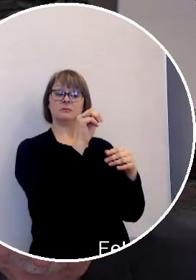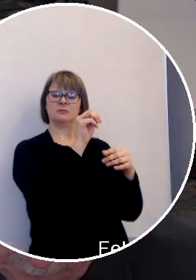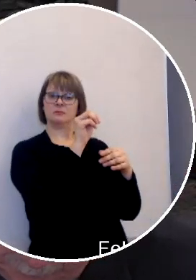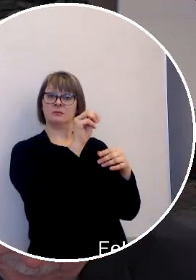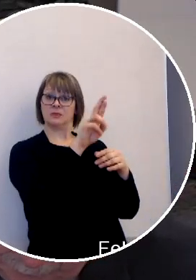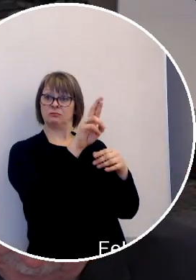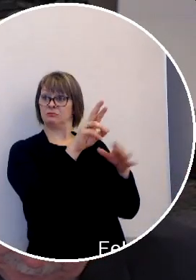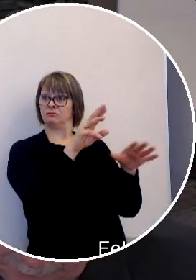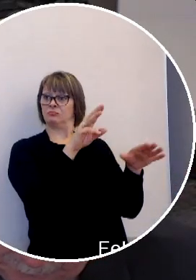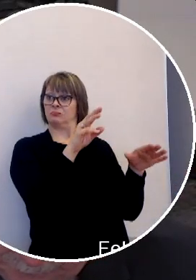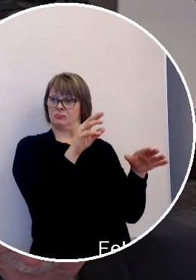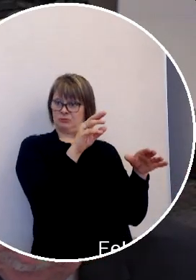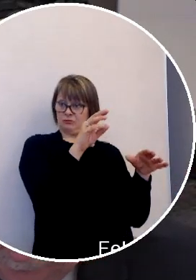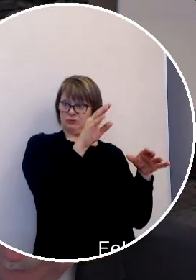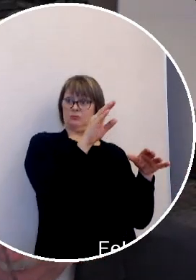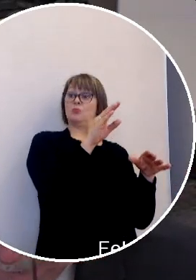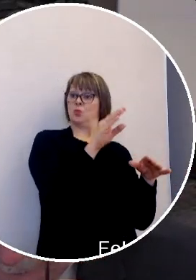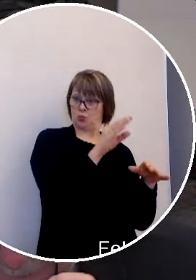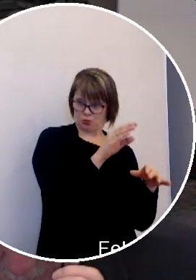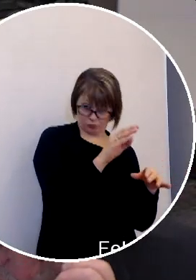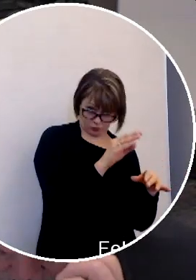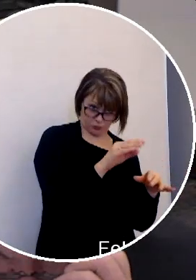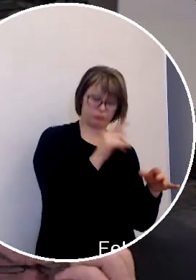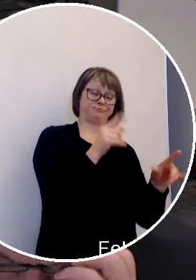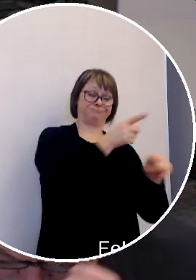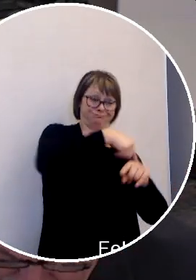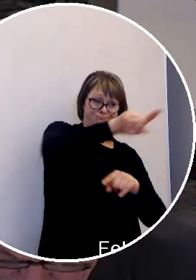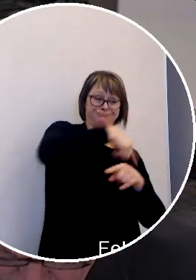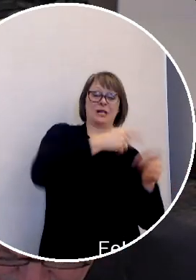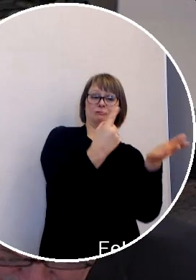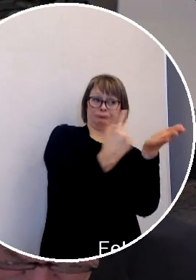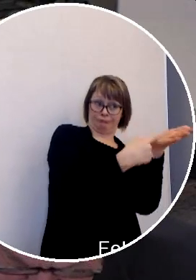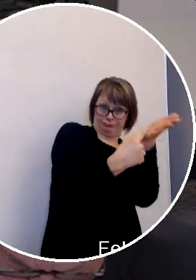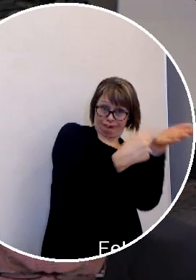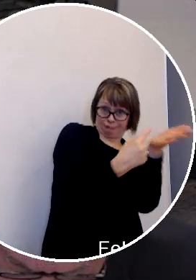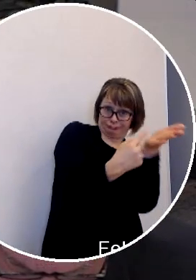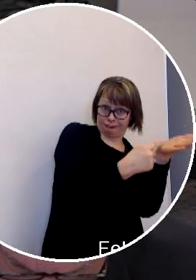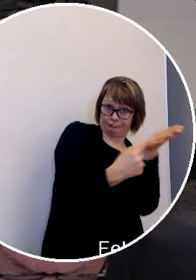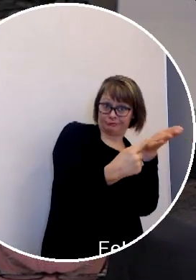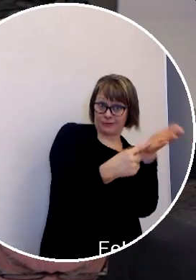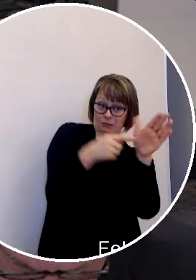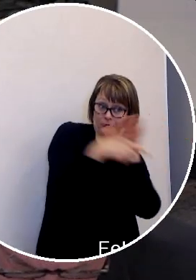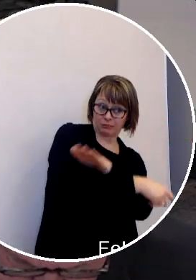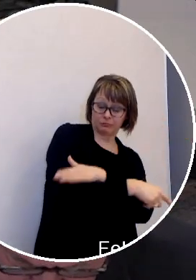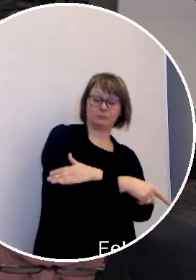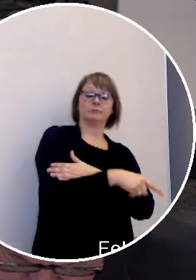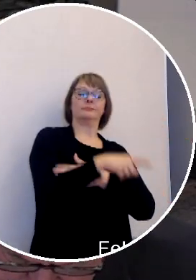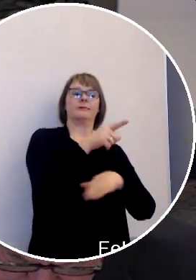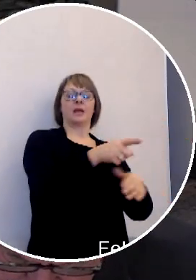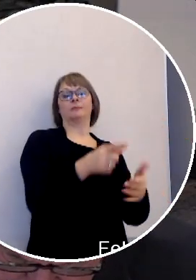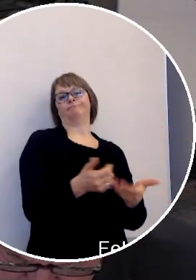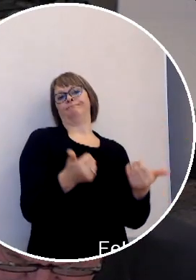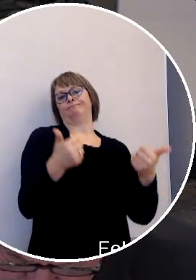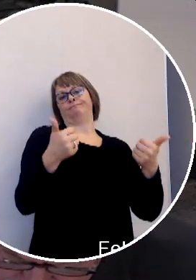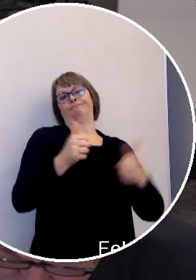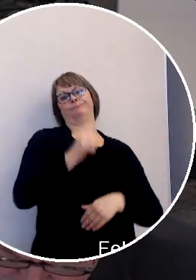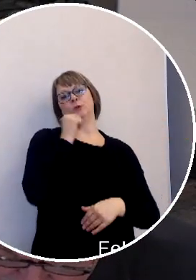Association to discuss their offer of a one-time donation, but this offer was rejected by School Lunch Association.